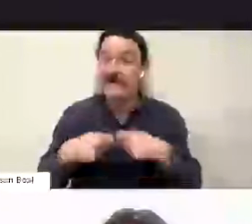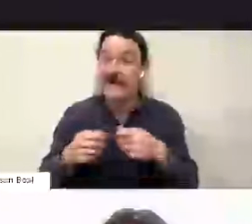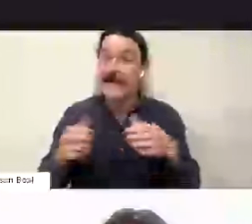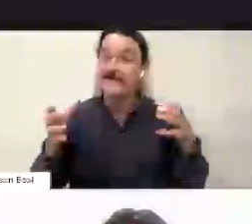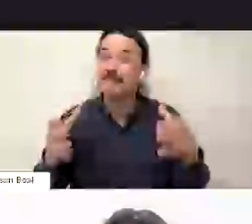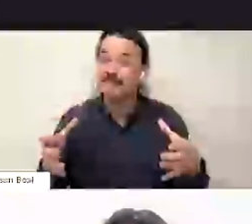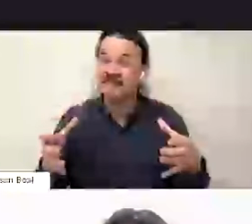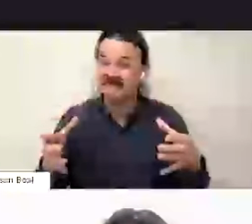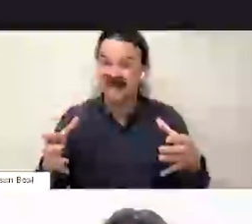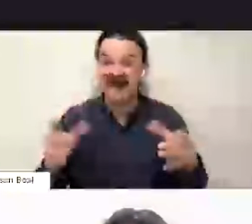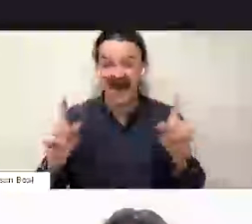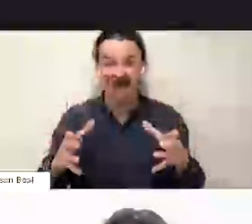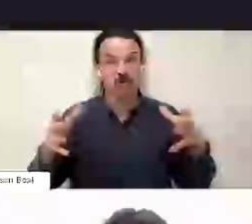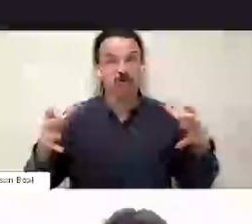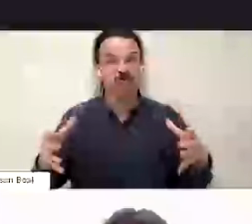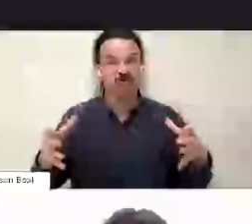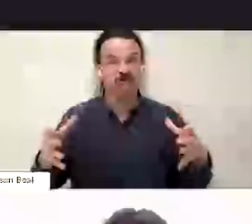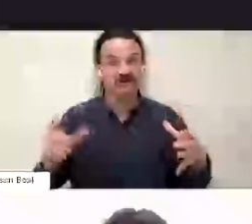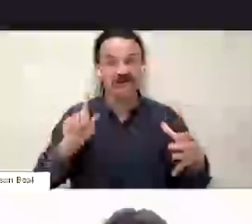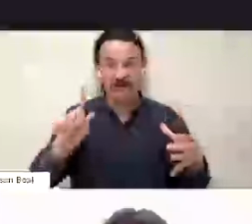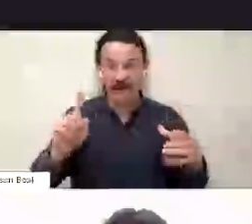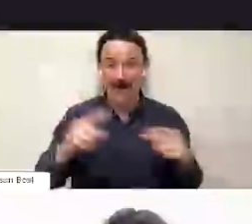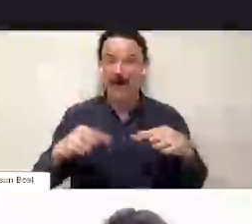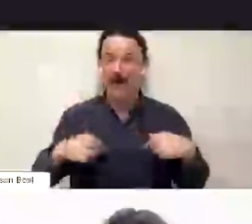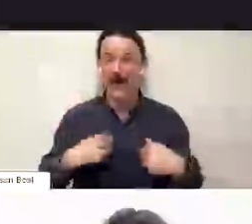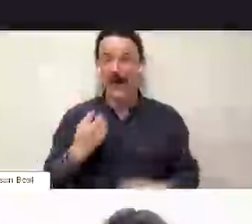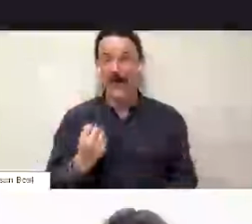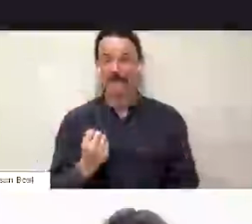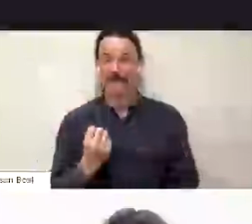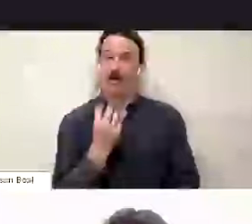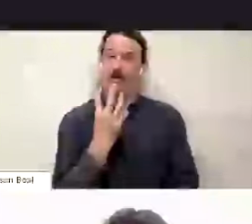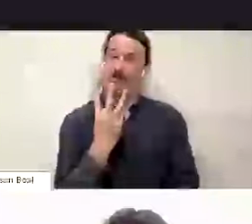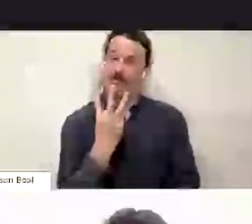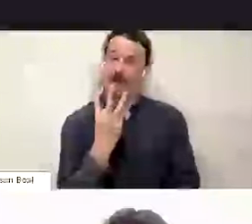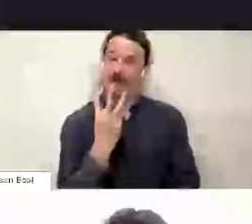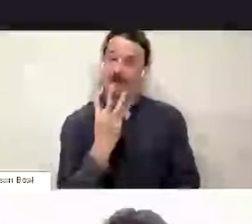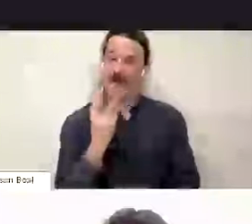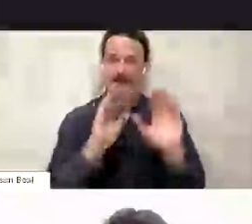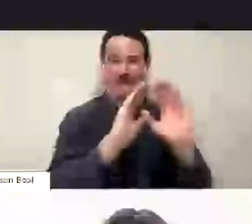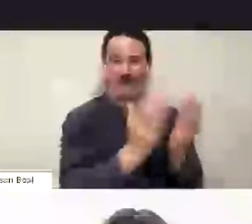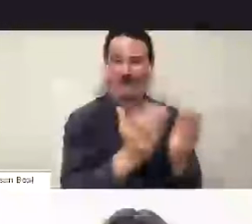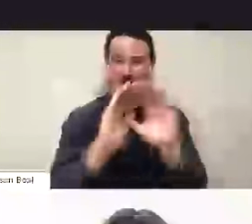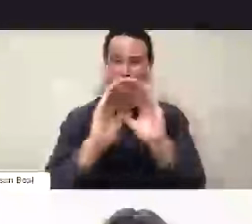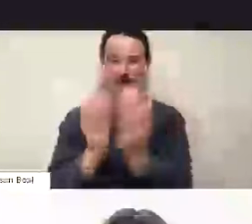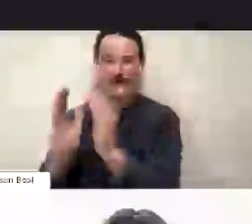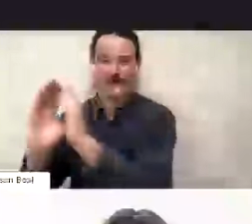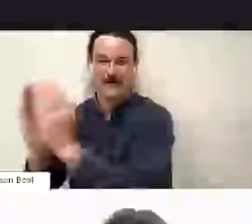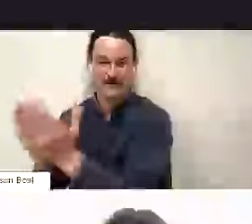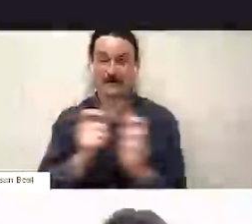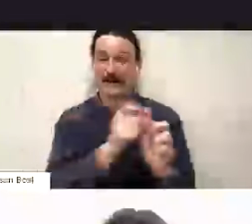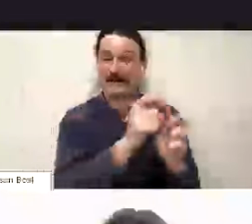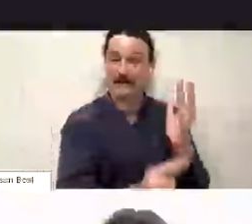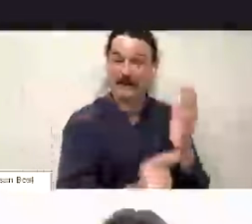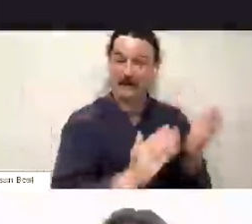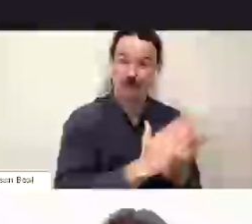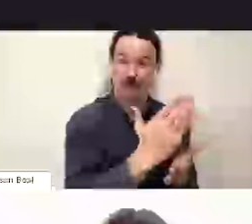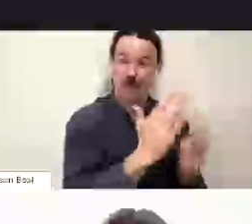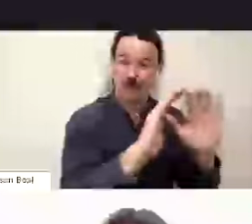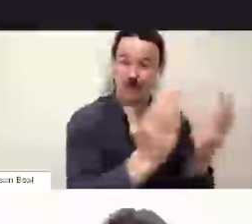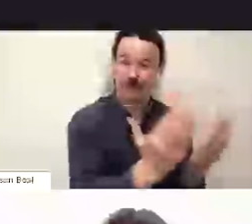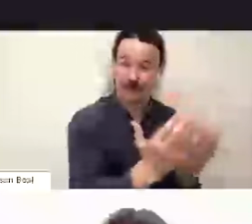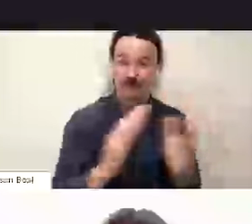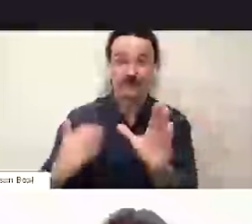in what we say are 3 worlds. We have to walk in the disability rights world, in the First Nations justice world, and then